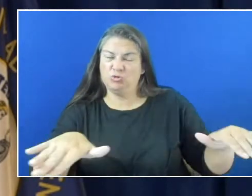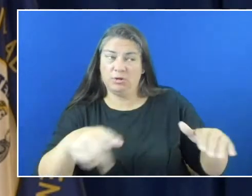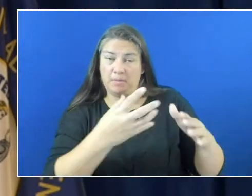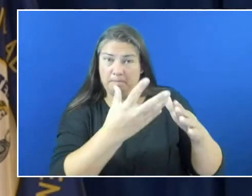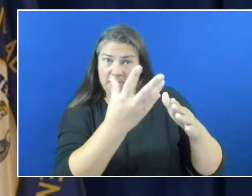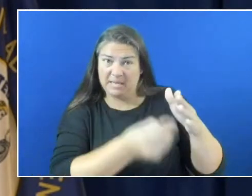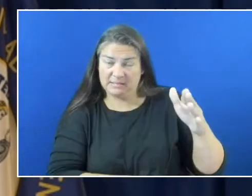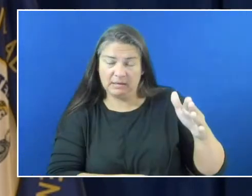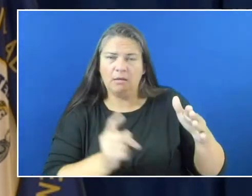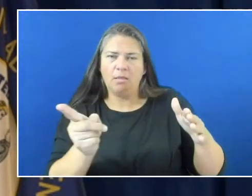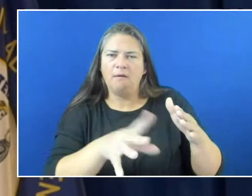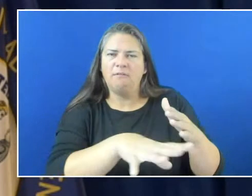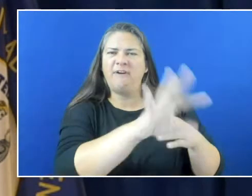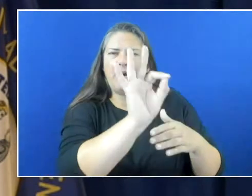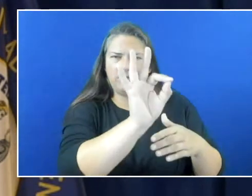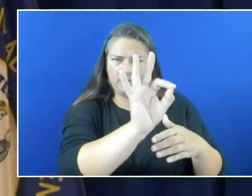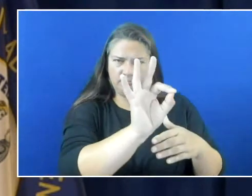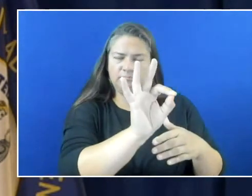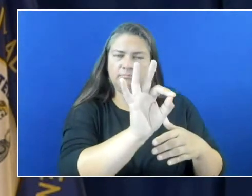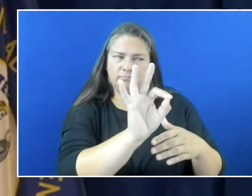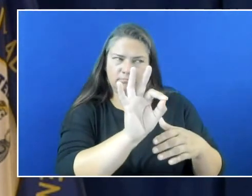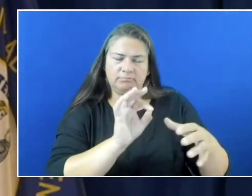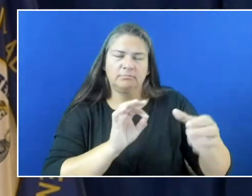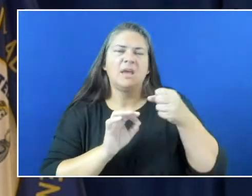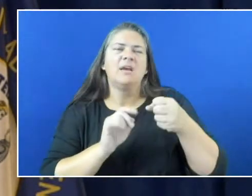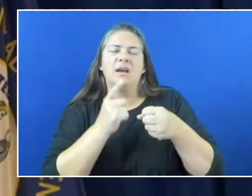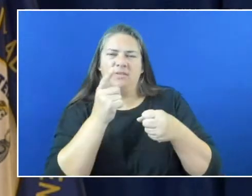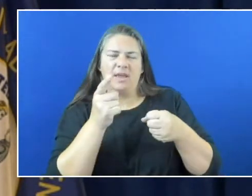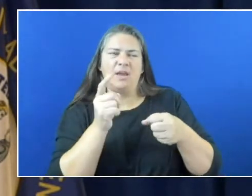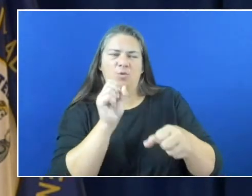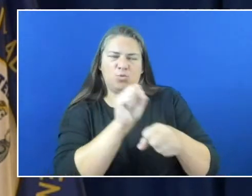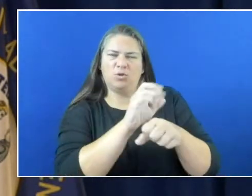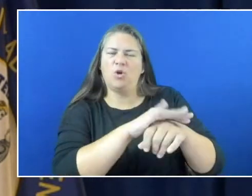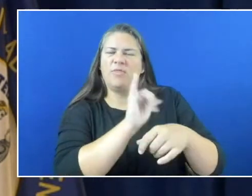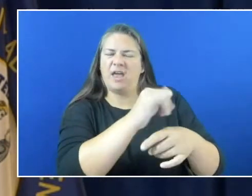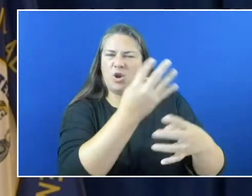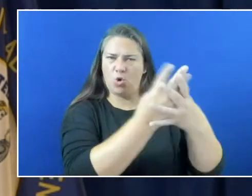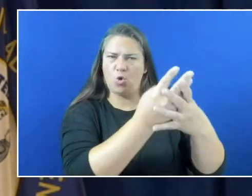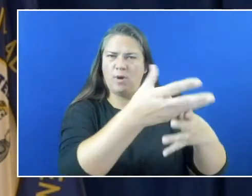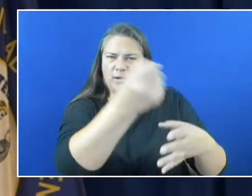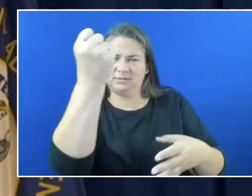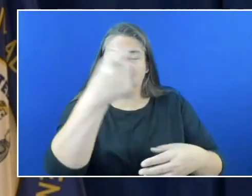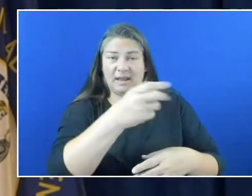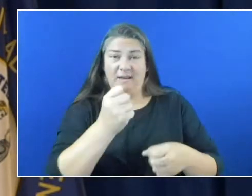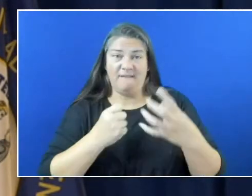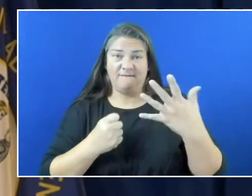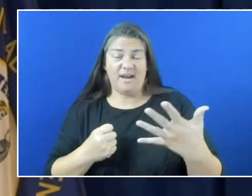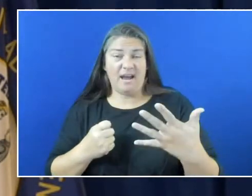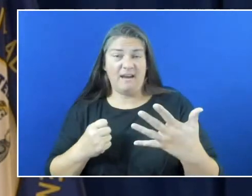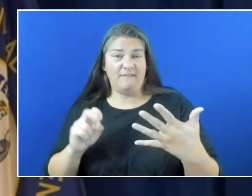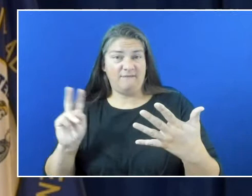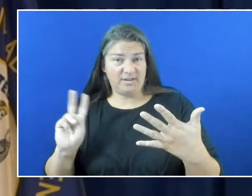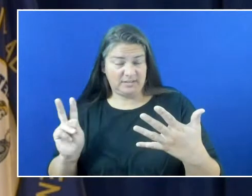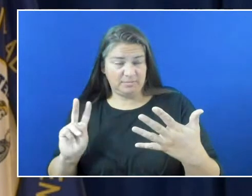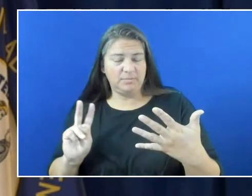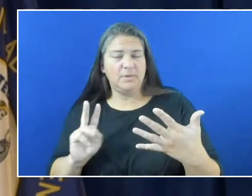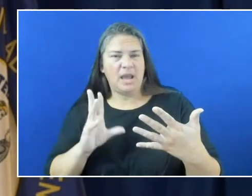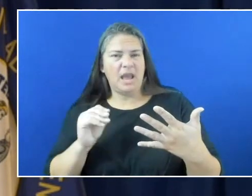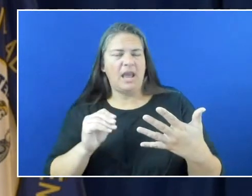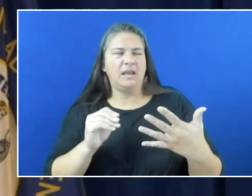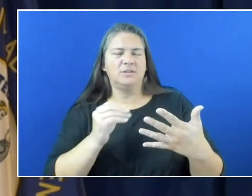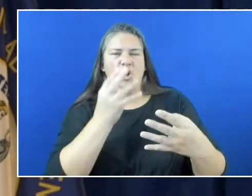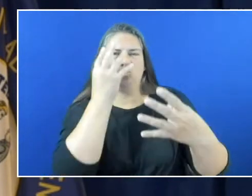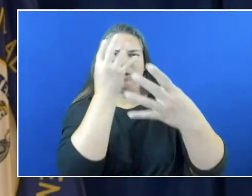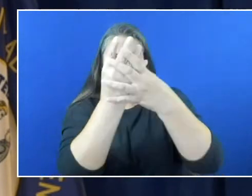human trafficking arrest. The Bowling Green detail assisted 5 victims and made an arrest for human trafficking and executed a search warrant